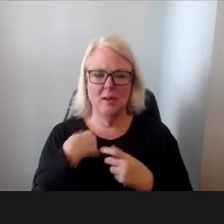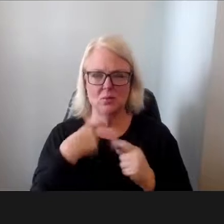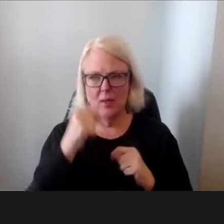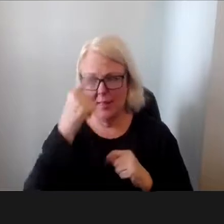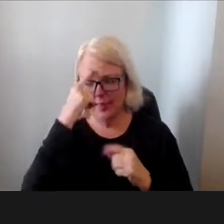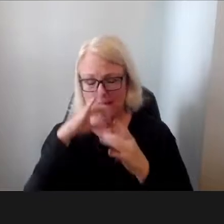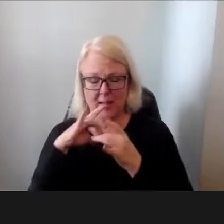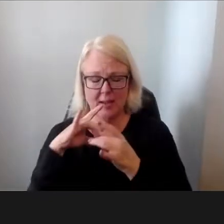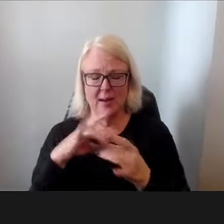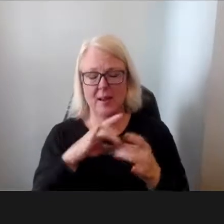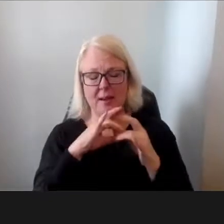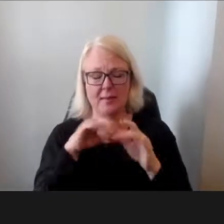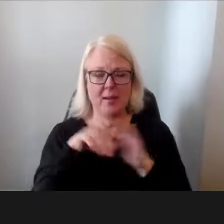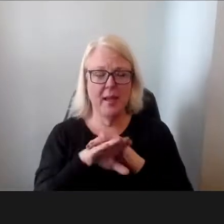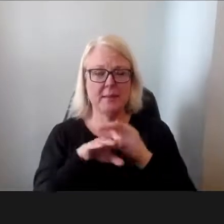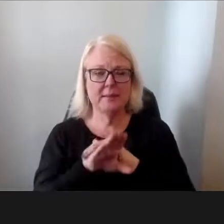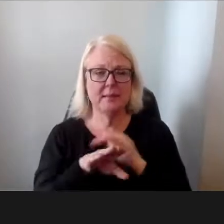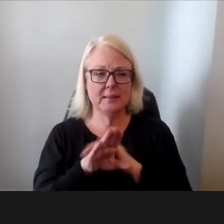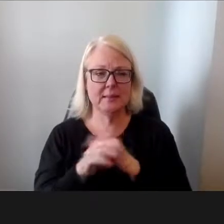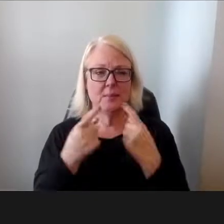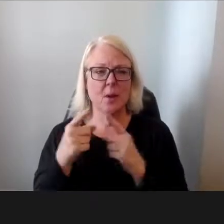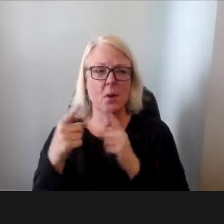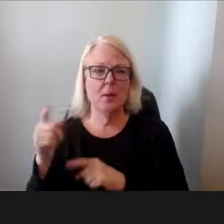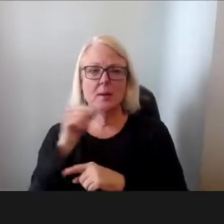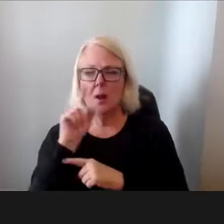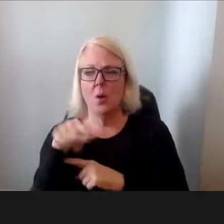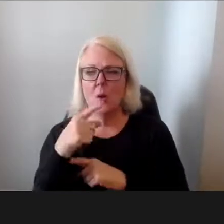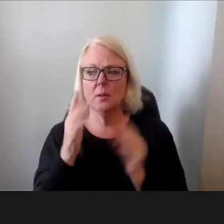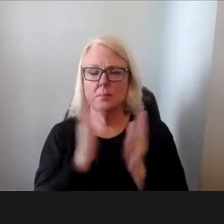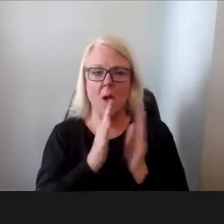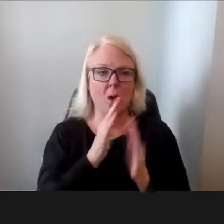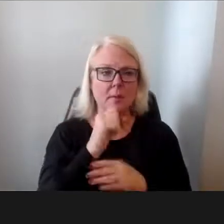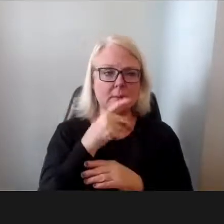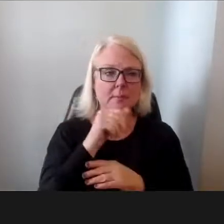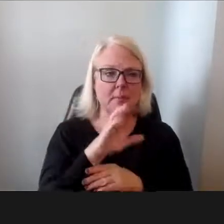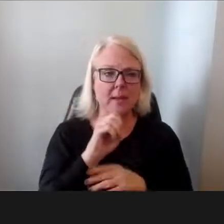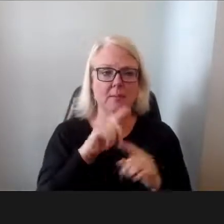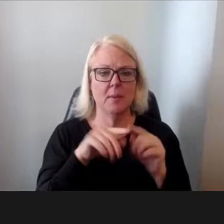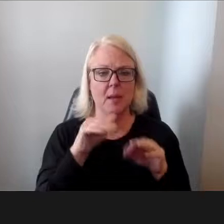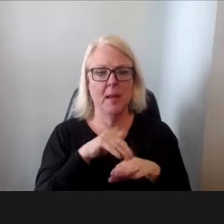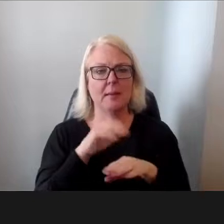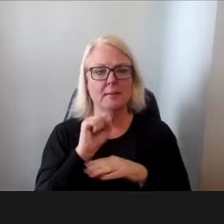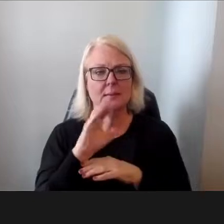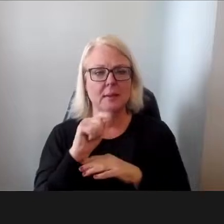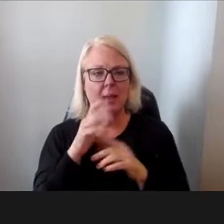collective access occurring, not just in smaller spaces, but at scale.